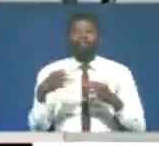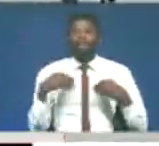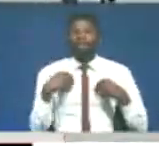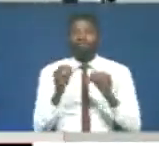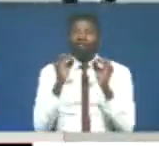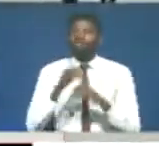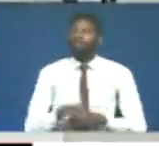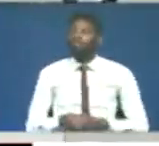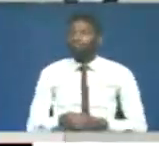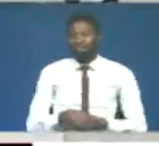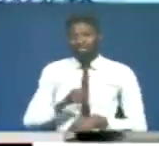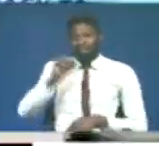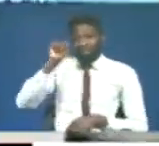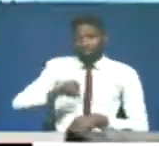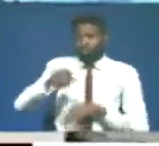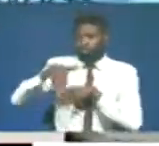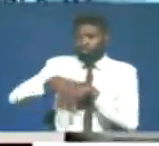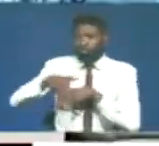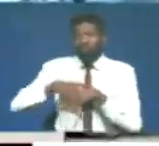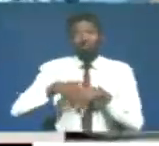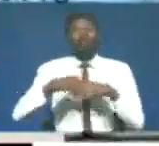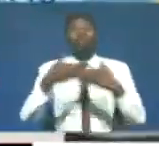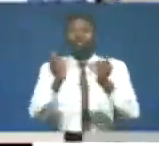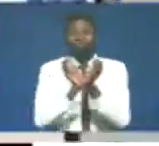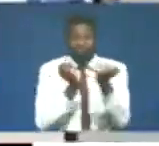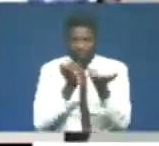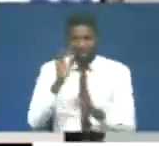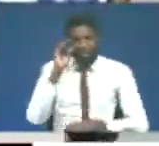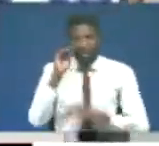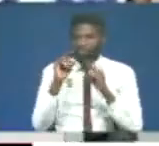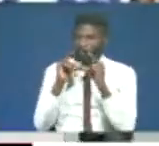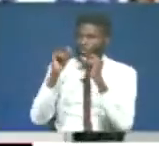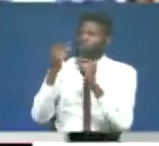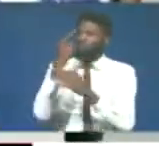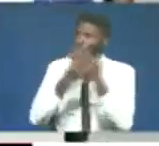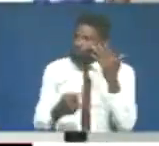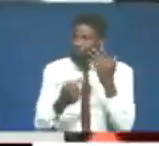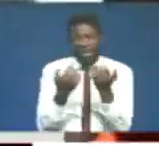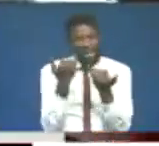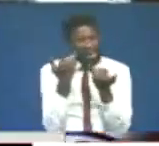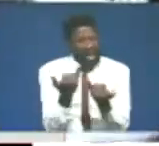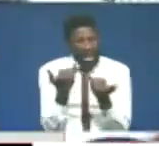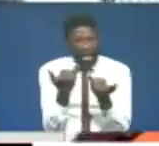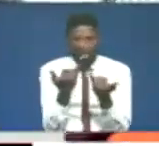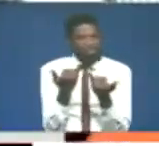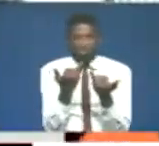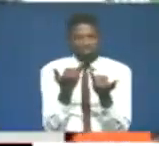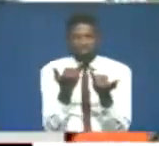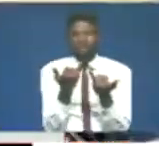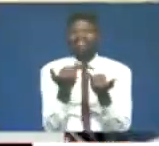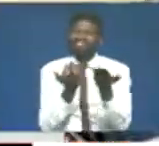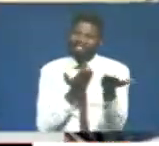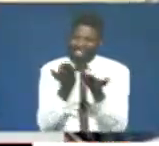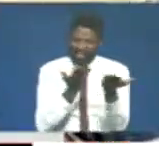The South Sudan business community in Mombasa is alleging that all is not well in efforts to revert port services back to